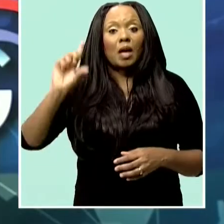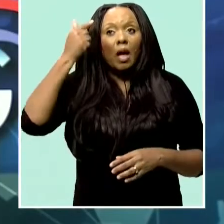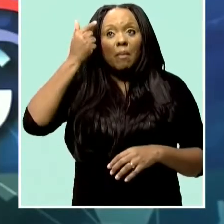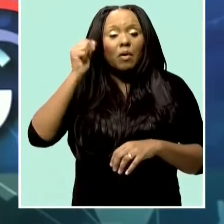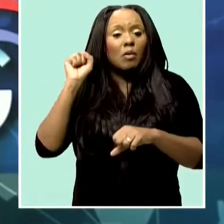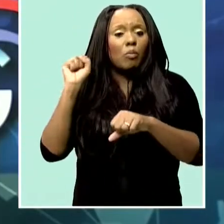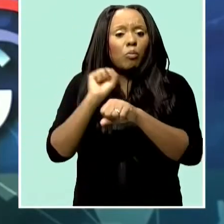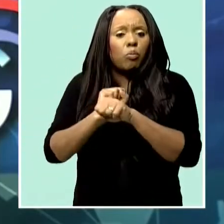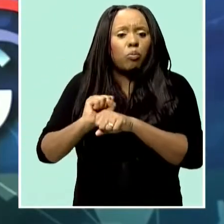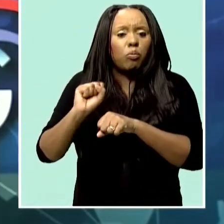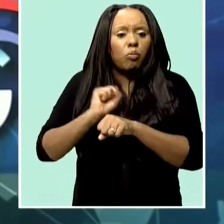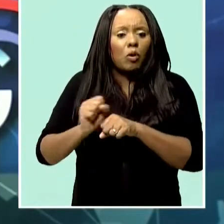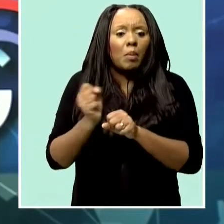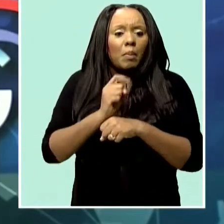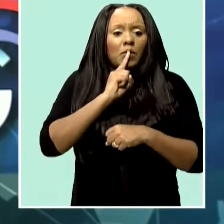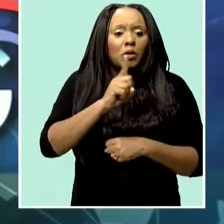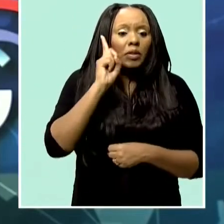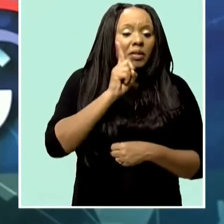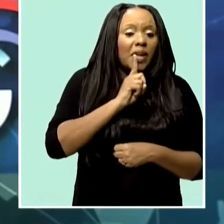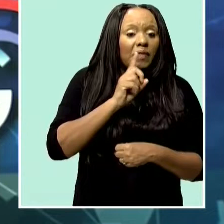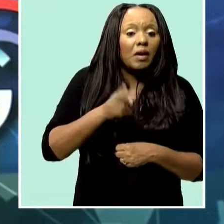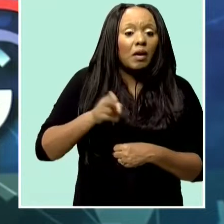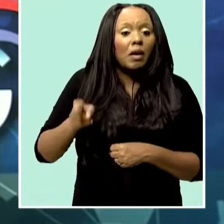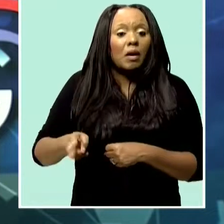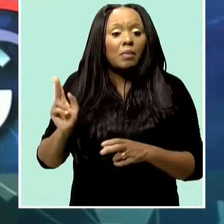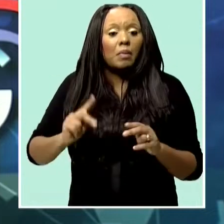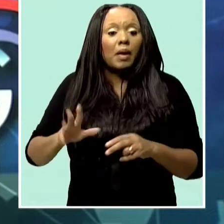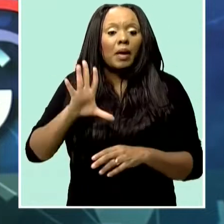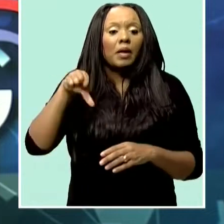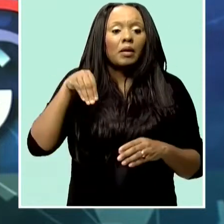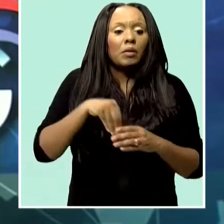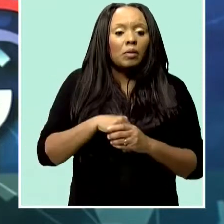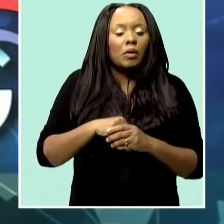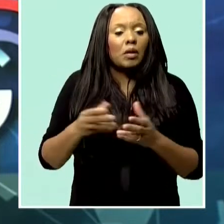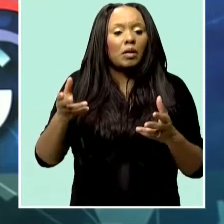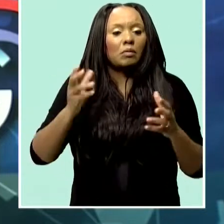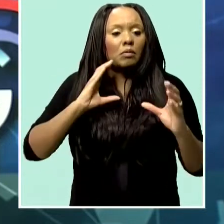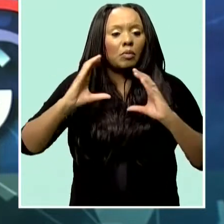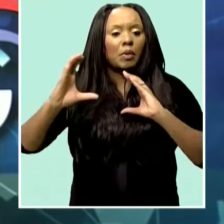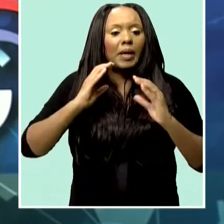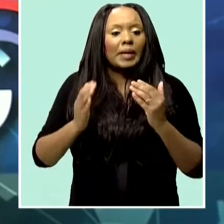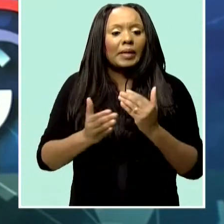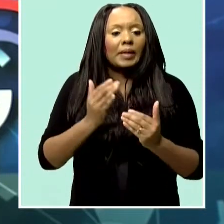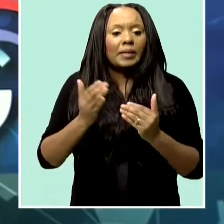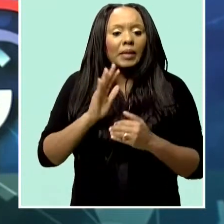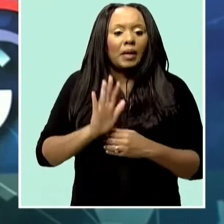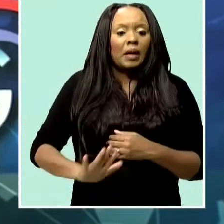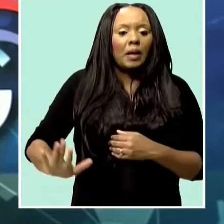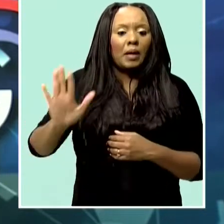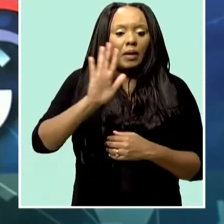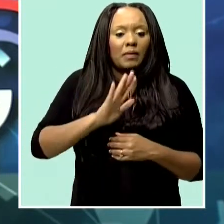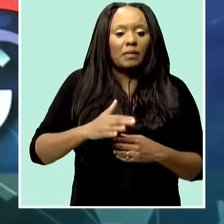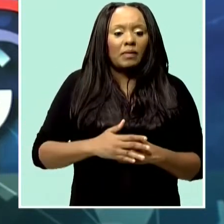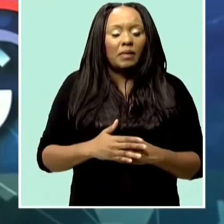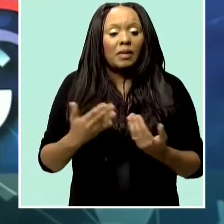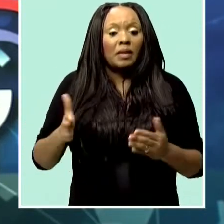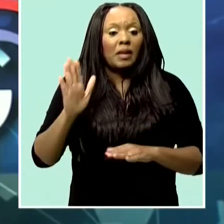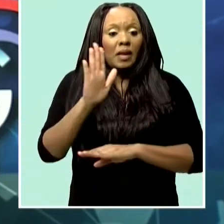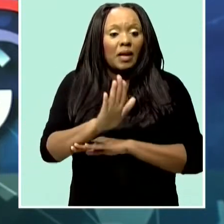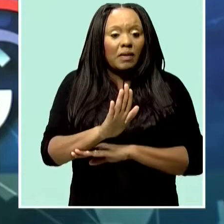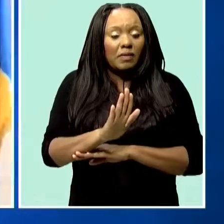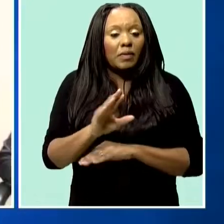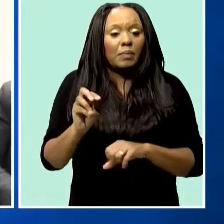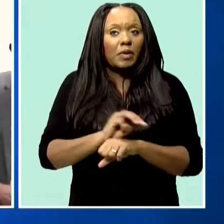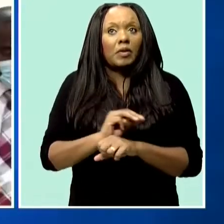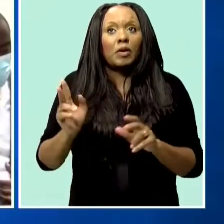Government is working to ensure the deaf and hard of hearing are included and able to communicate easily in all aspects of Barbados' society. This afternoon,